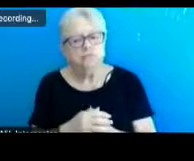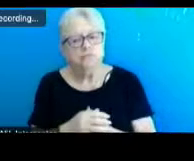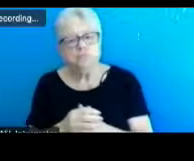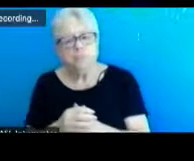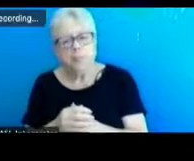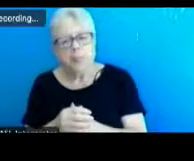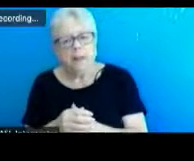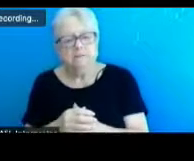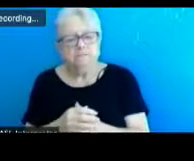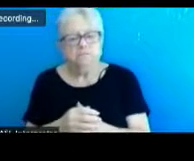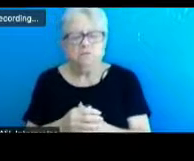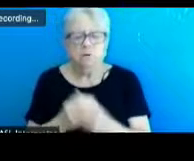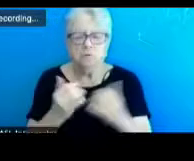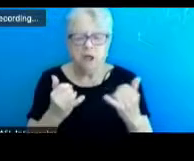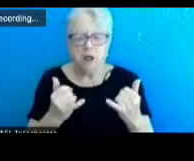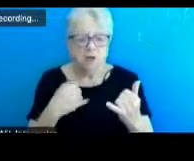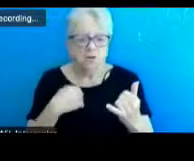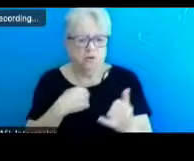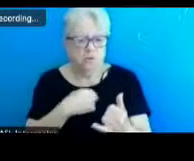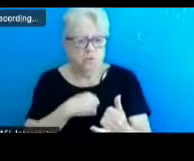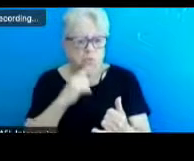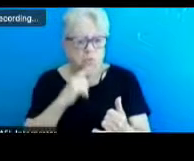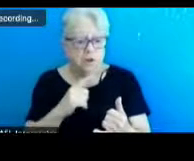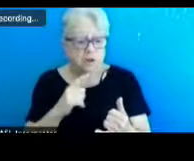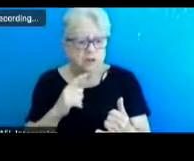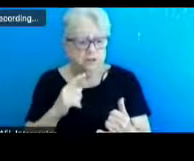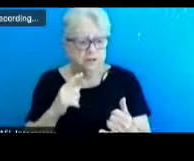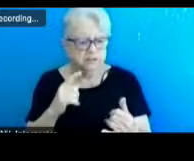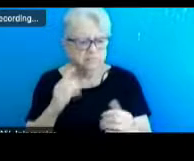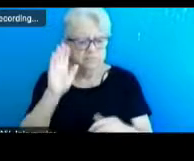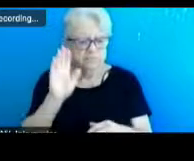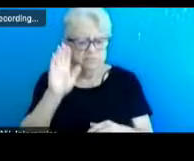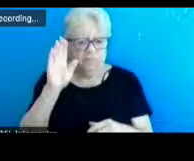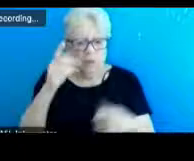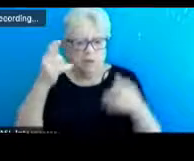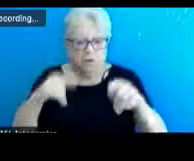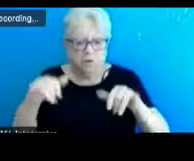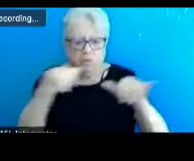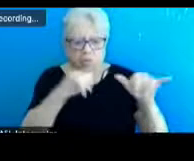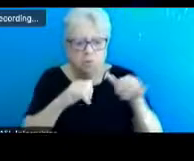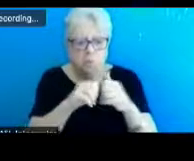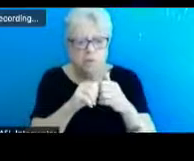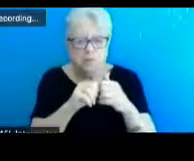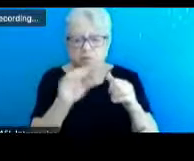Okay, so at this point, do we just seek a consensus to move forward with the counteroffer?